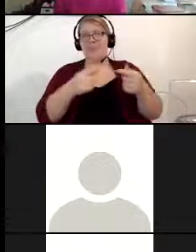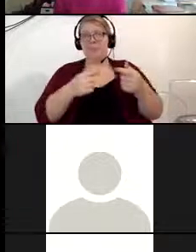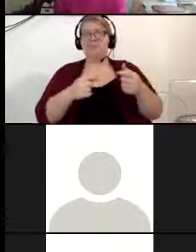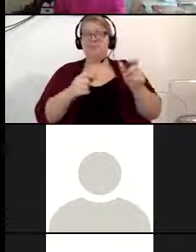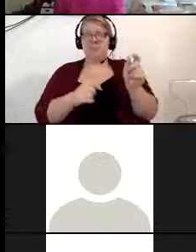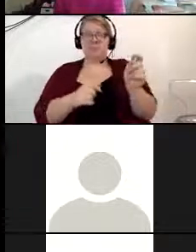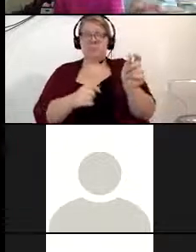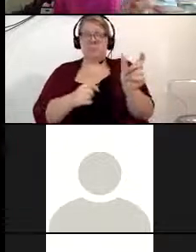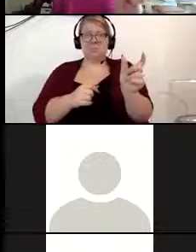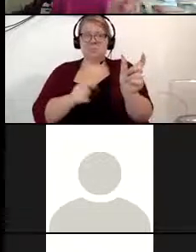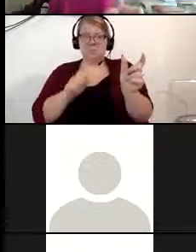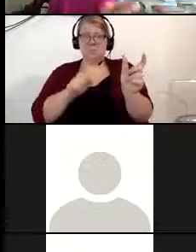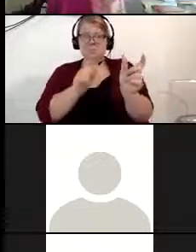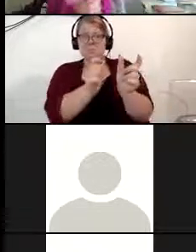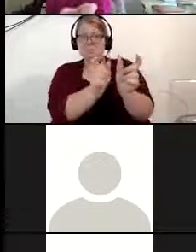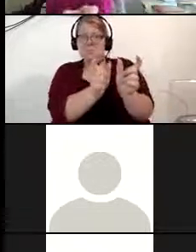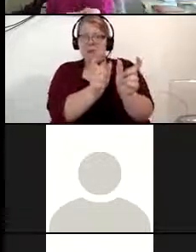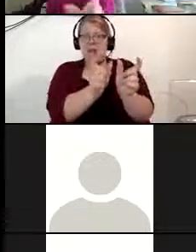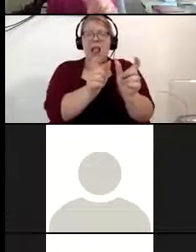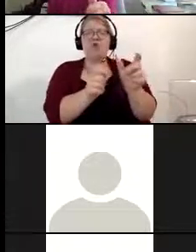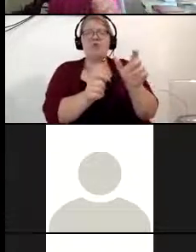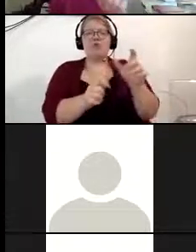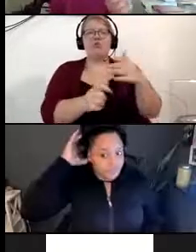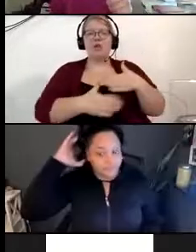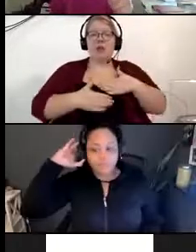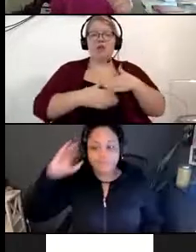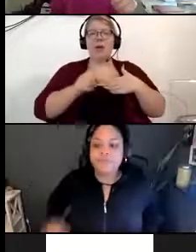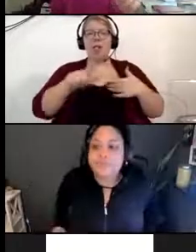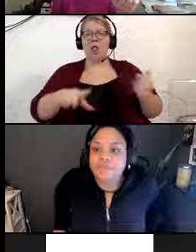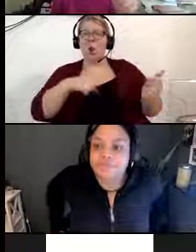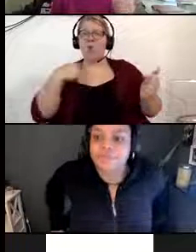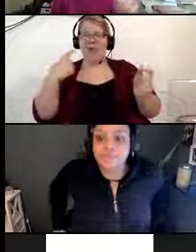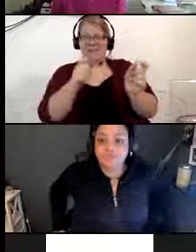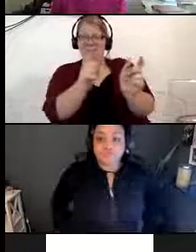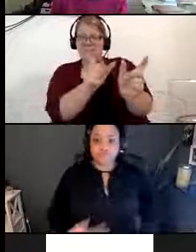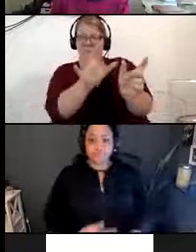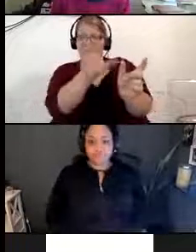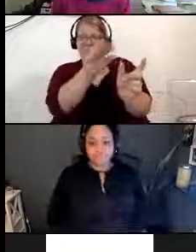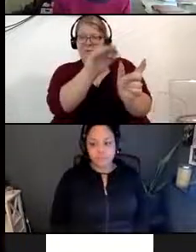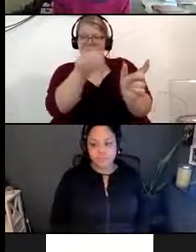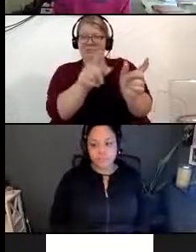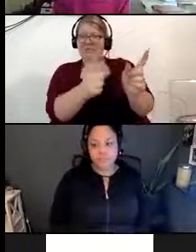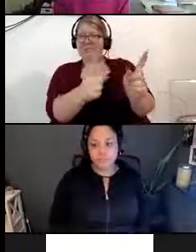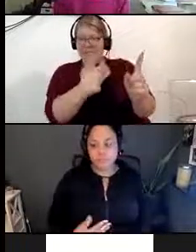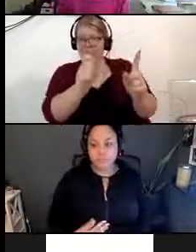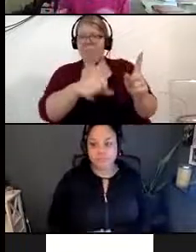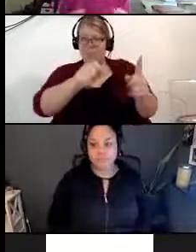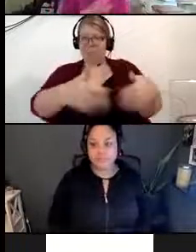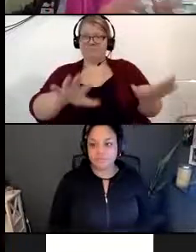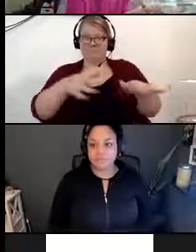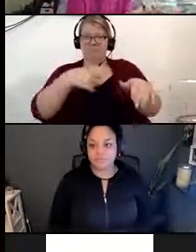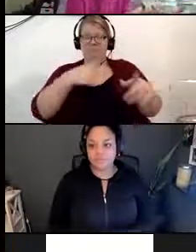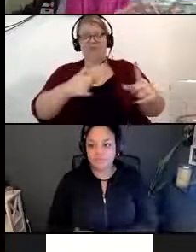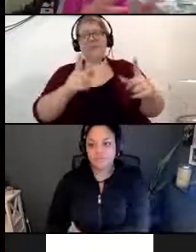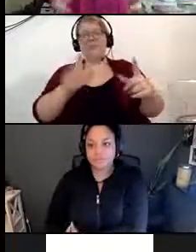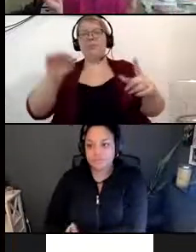by recreational and low-risk gamblers, those who may only be experiencing one little indicator. And we're not